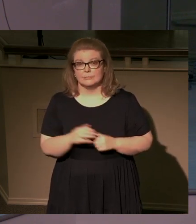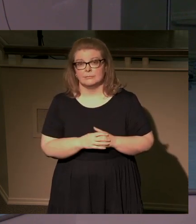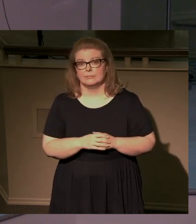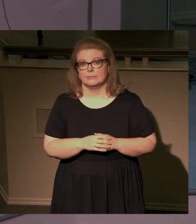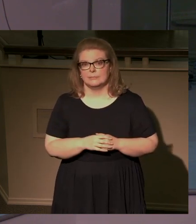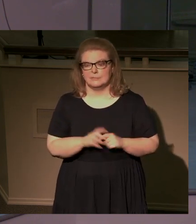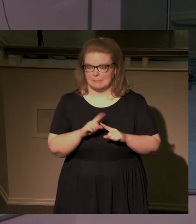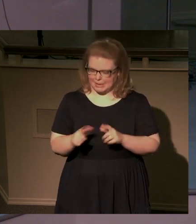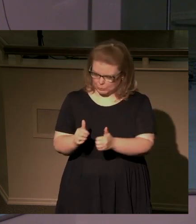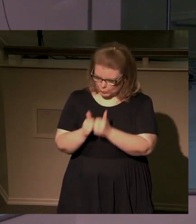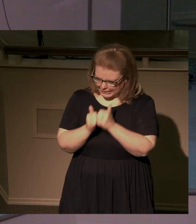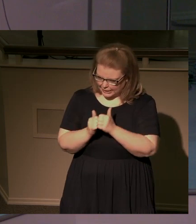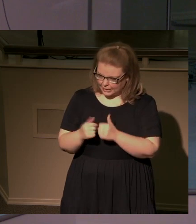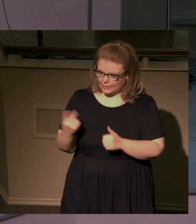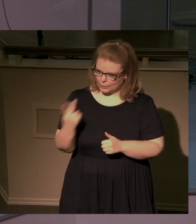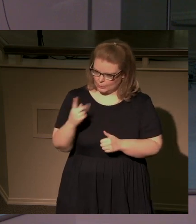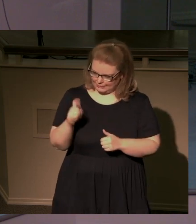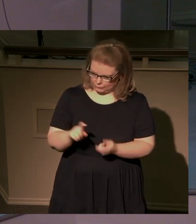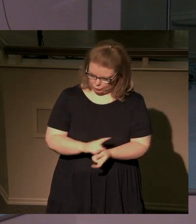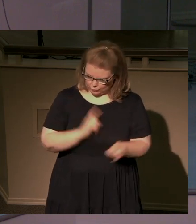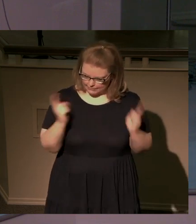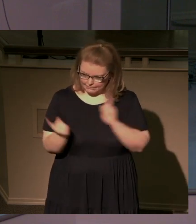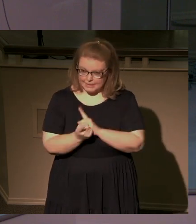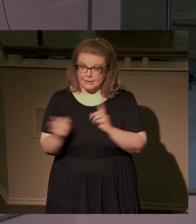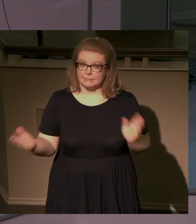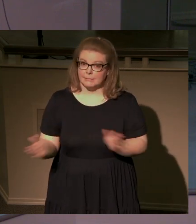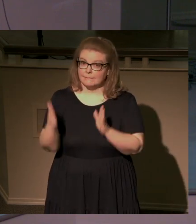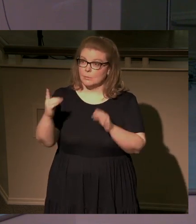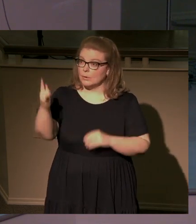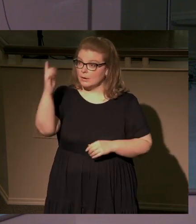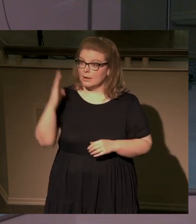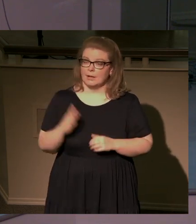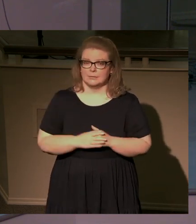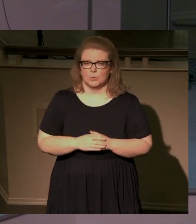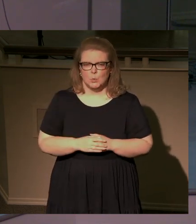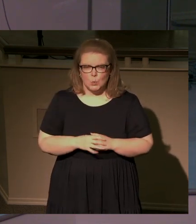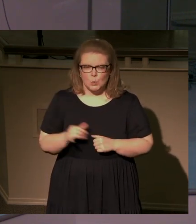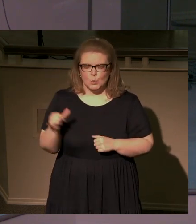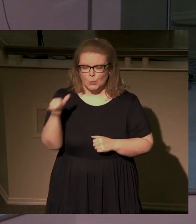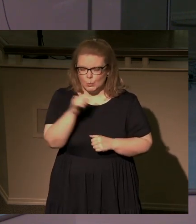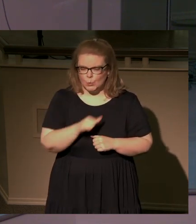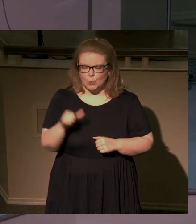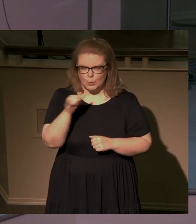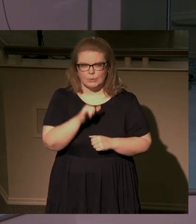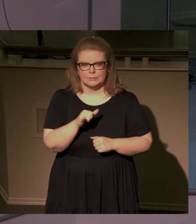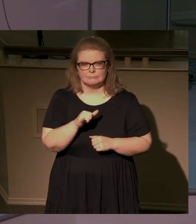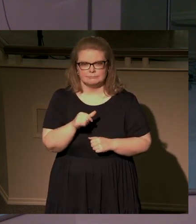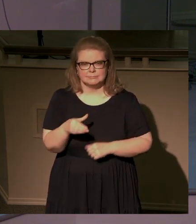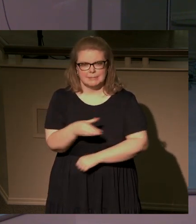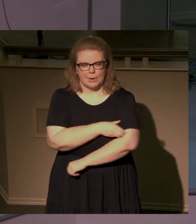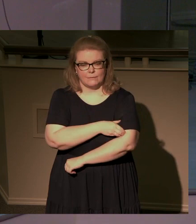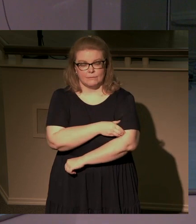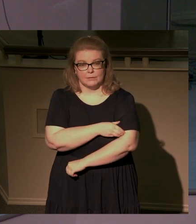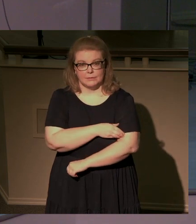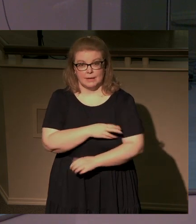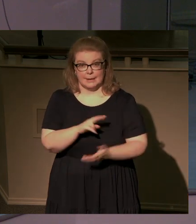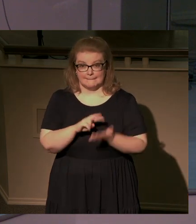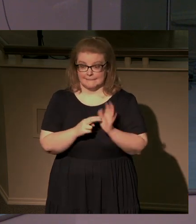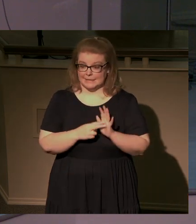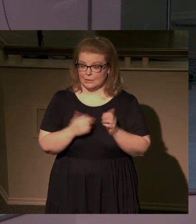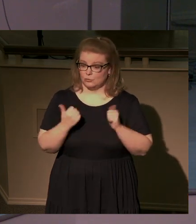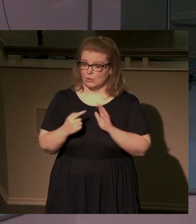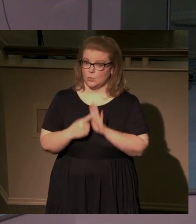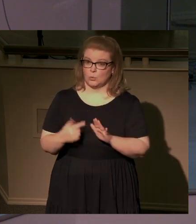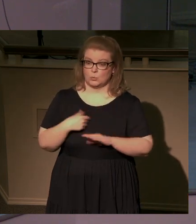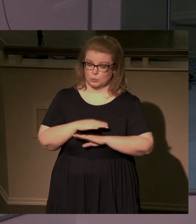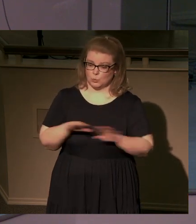But together we have to repent before God." You know what? That is powerful. Not that you don't sin,